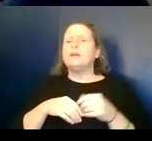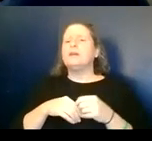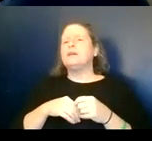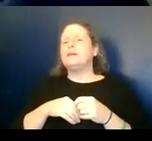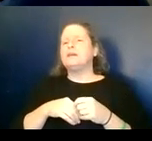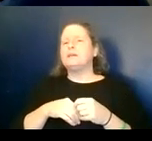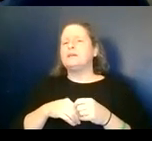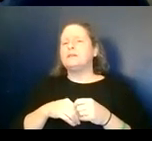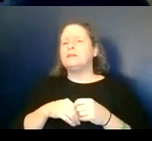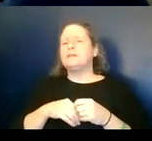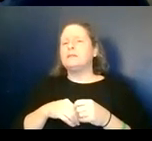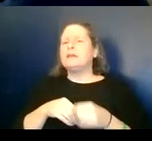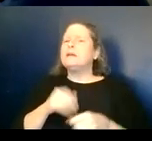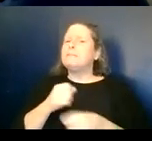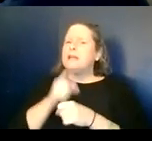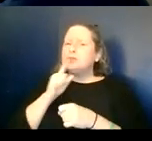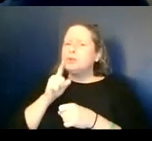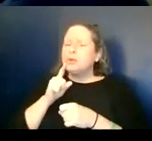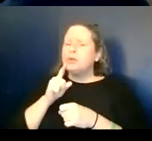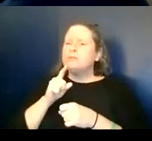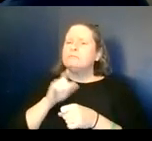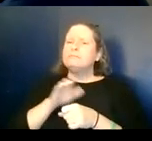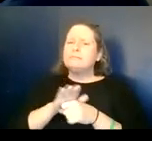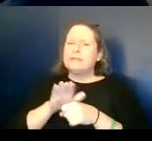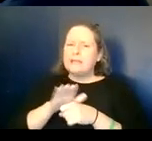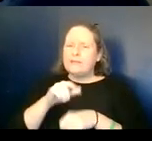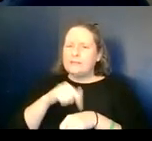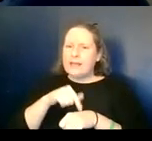in enough time where you focus on one task at a time?